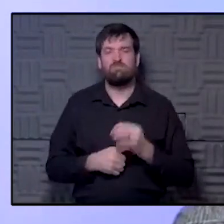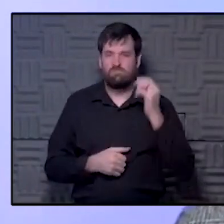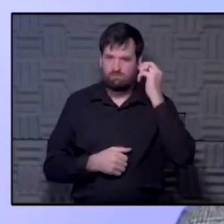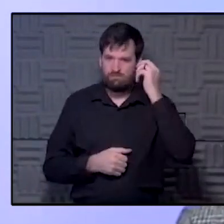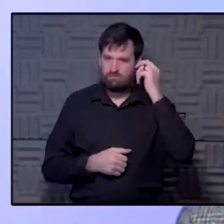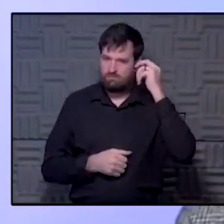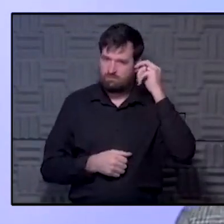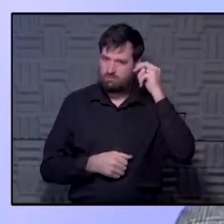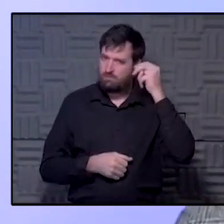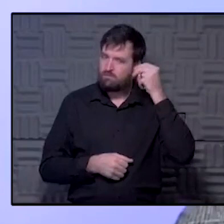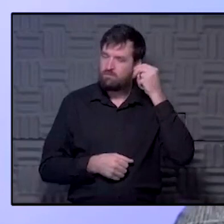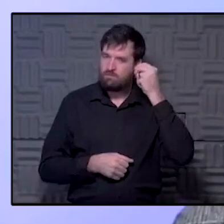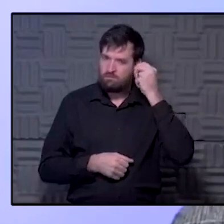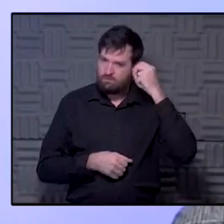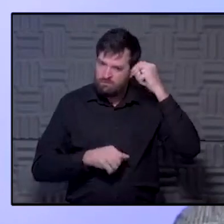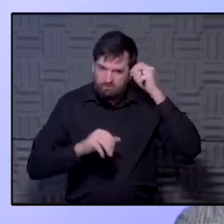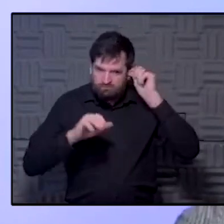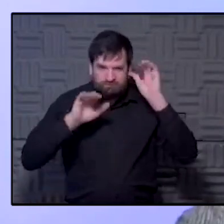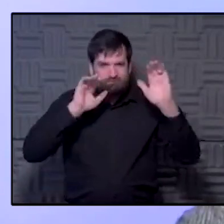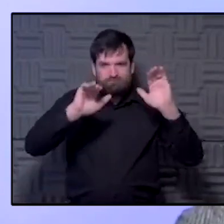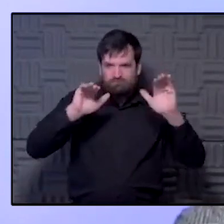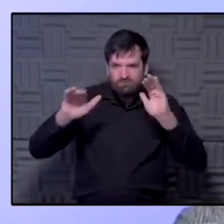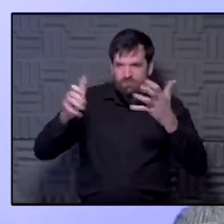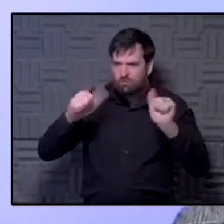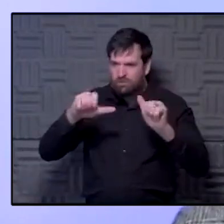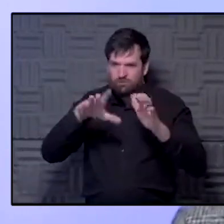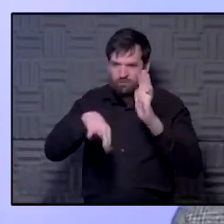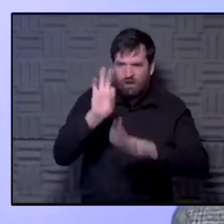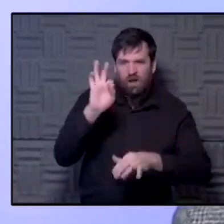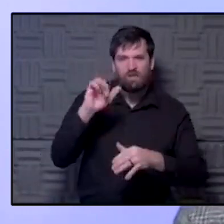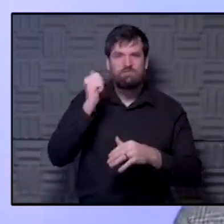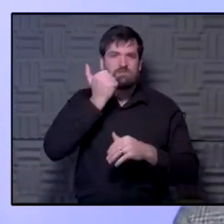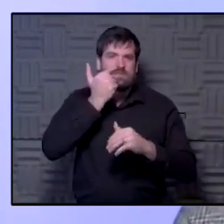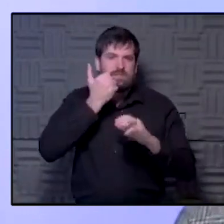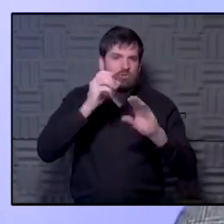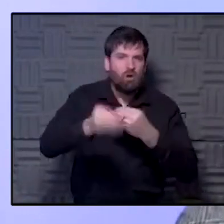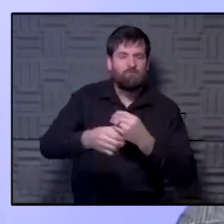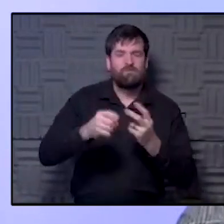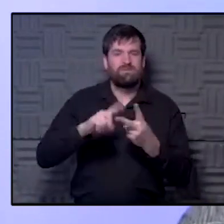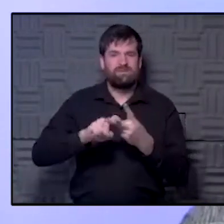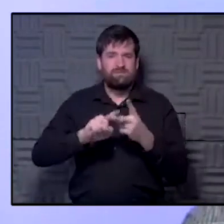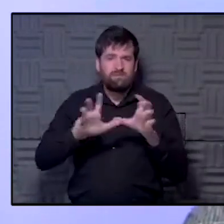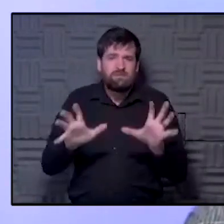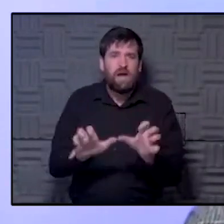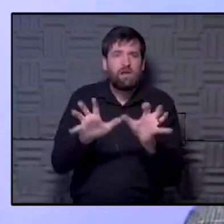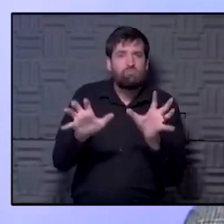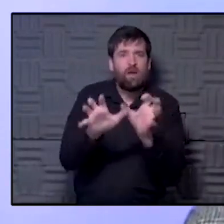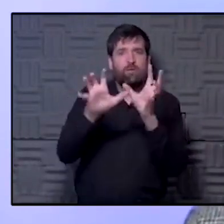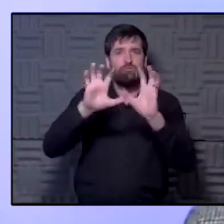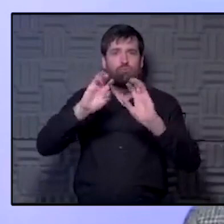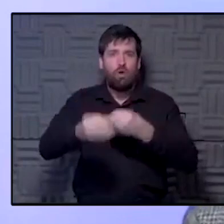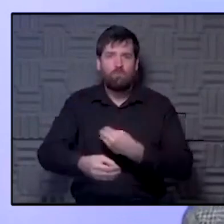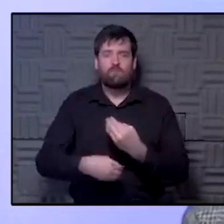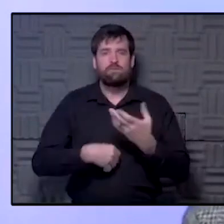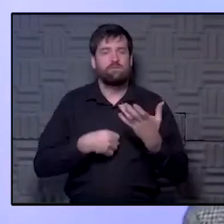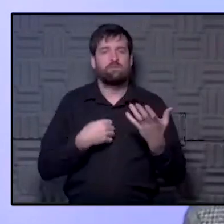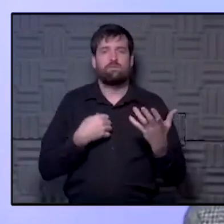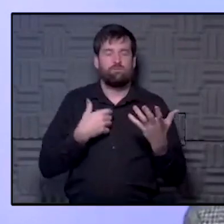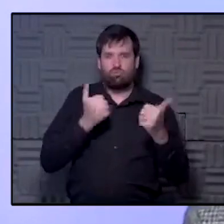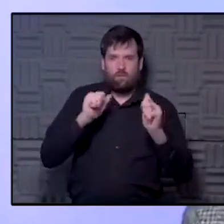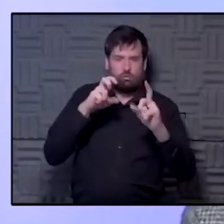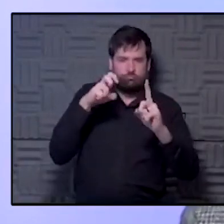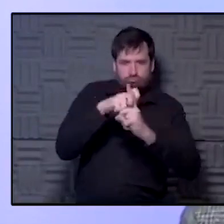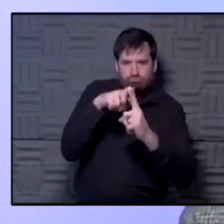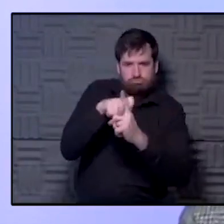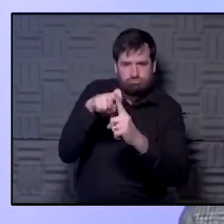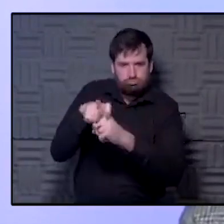there beating the bushes trying to find every small dentist office and chiropractic office and everything we can to get people